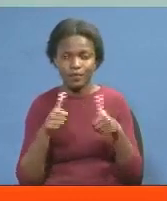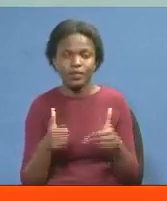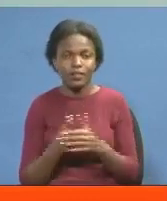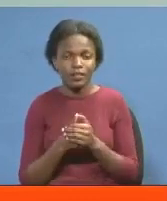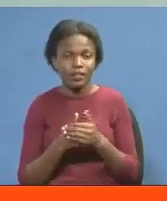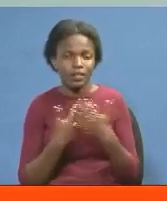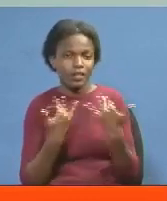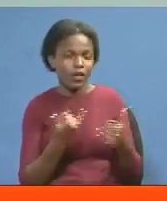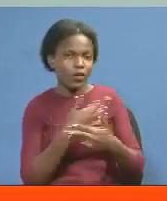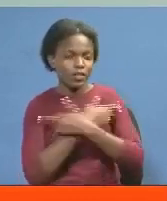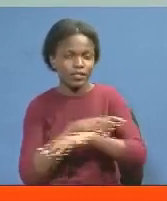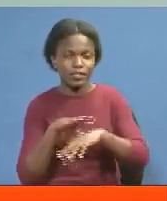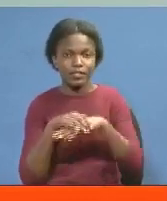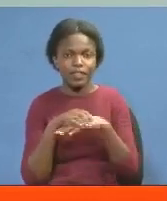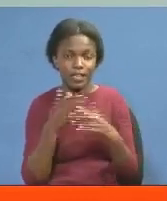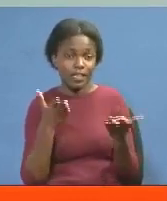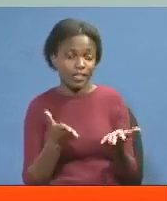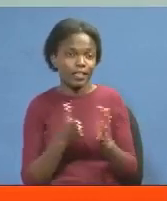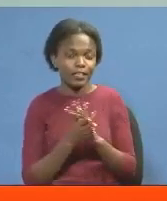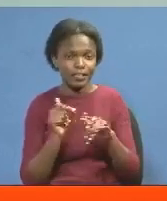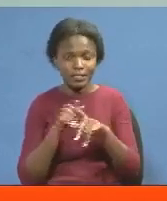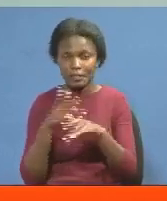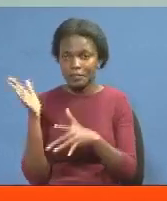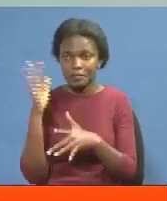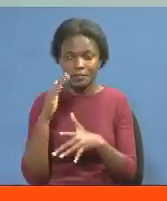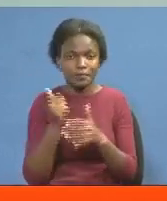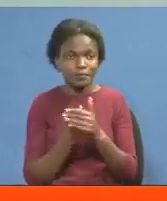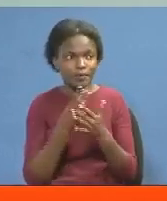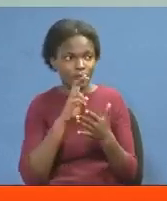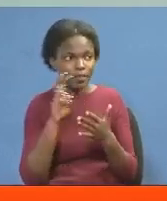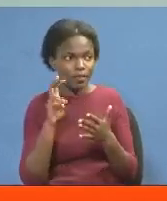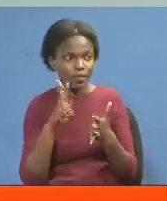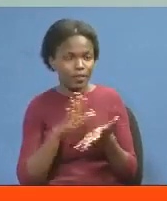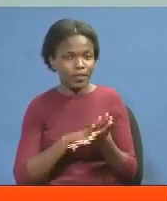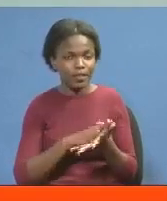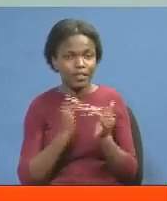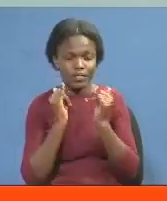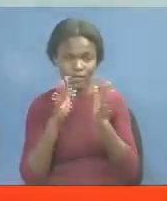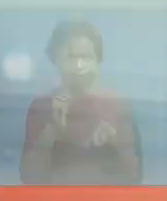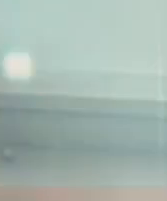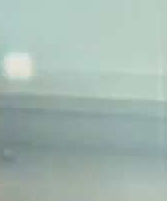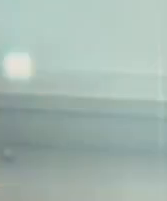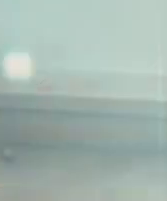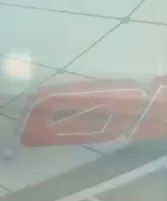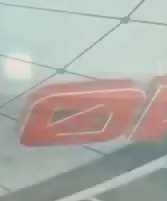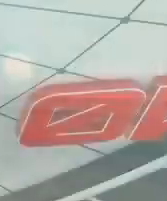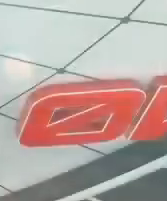take a short break right here on KUTV Primetime News. When we come back, we look at more news. Don't go anywhere.